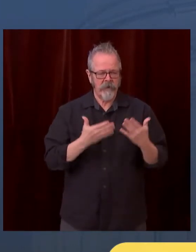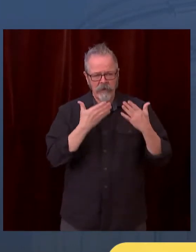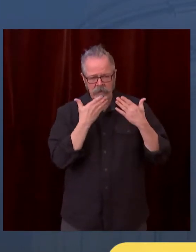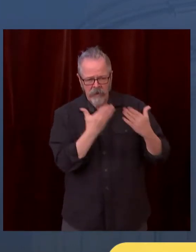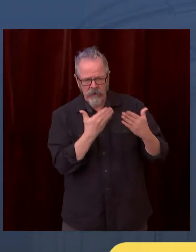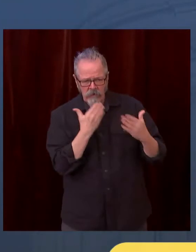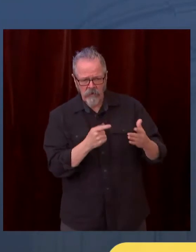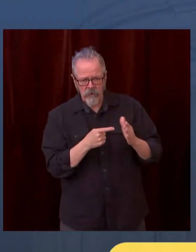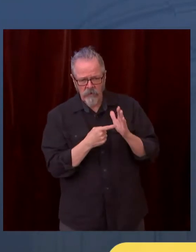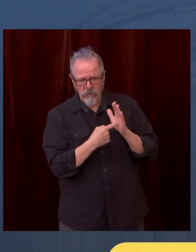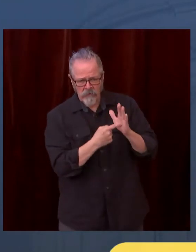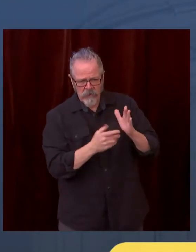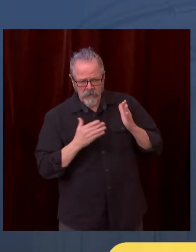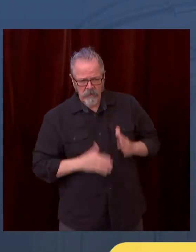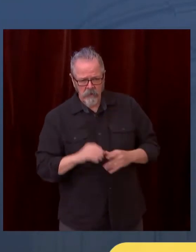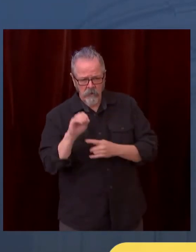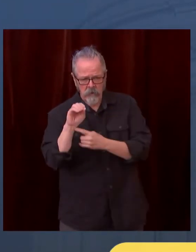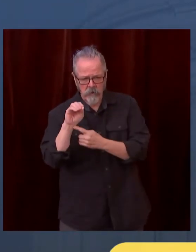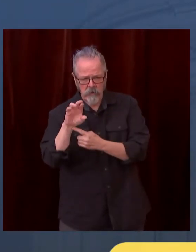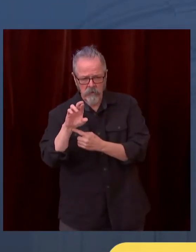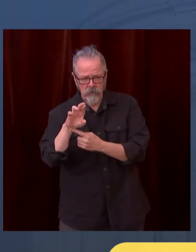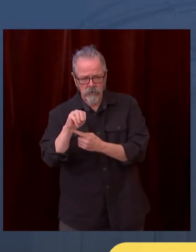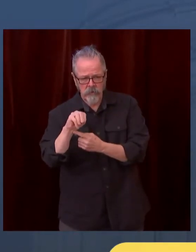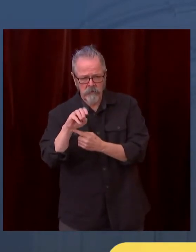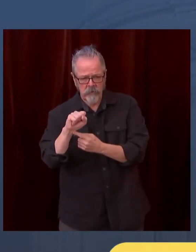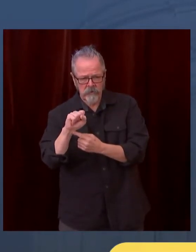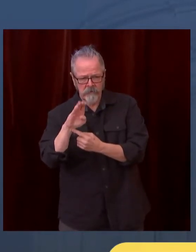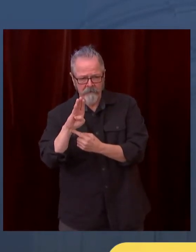Okay. We got